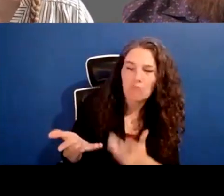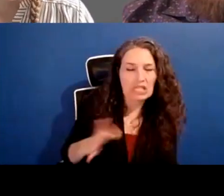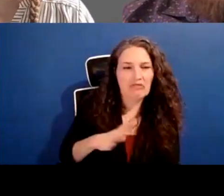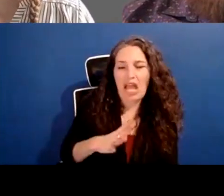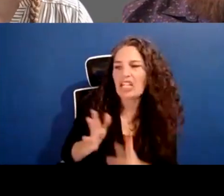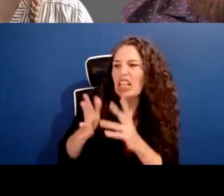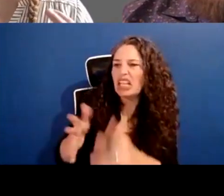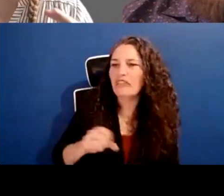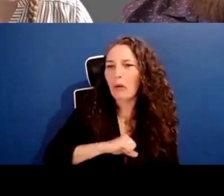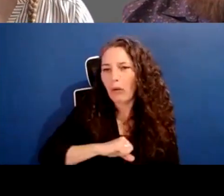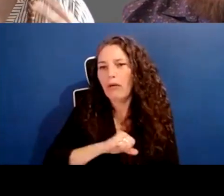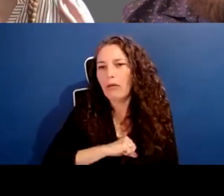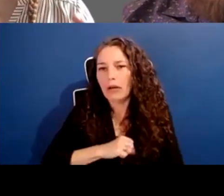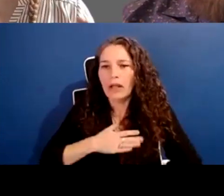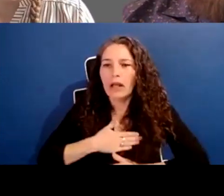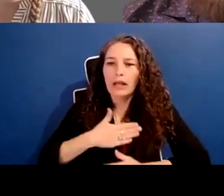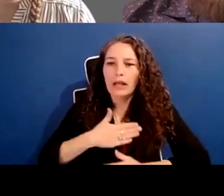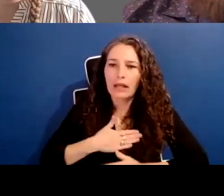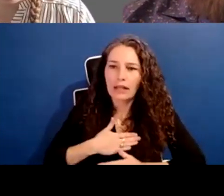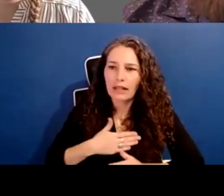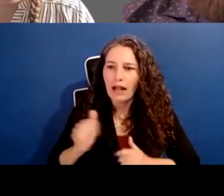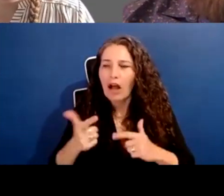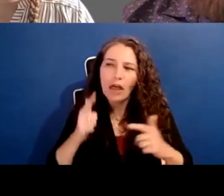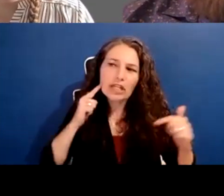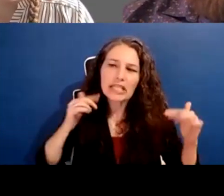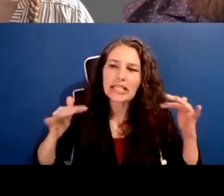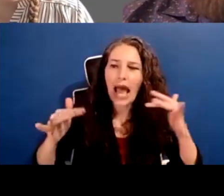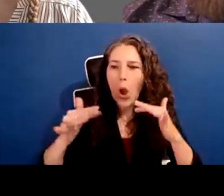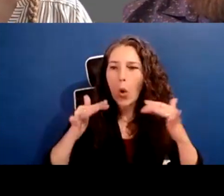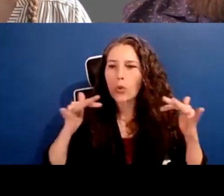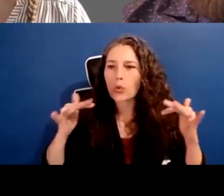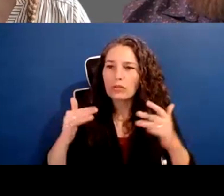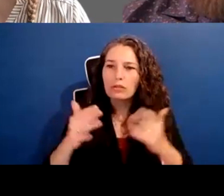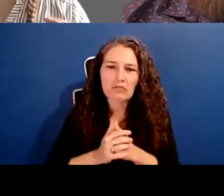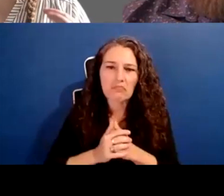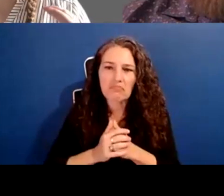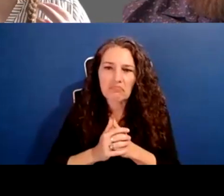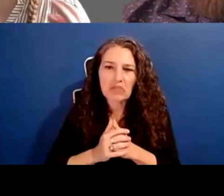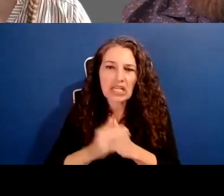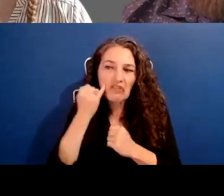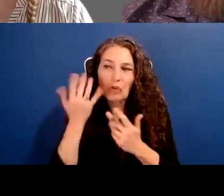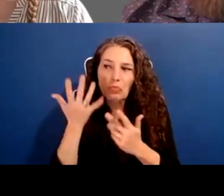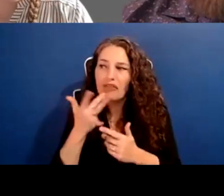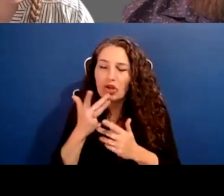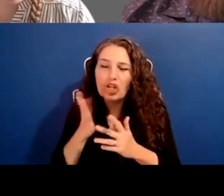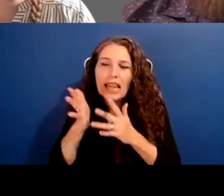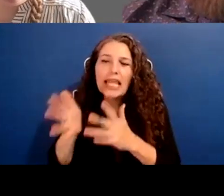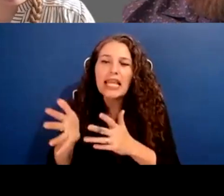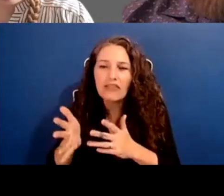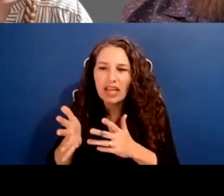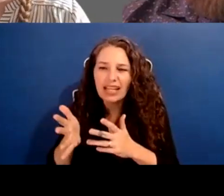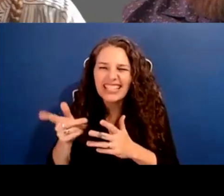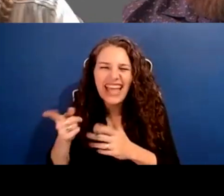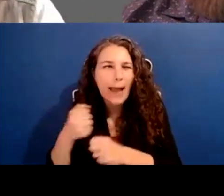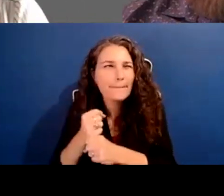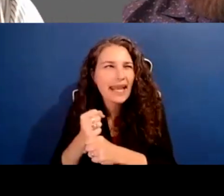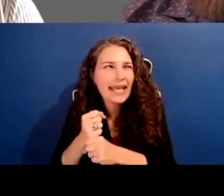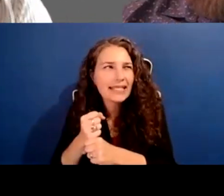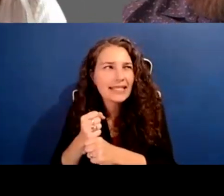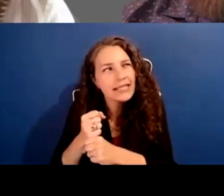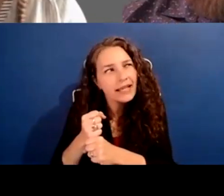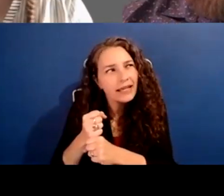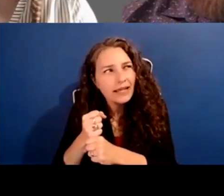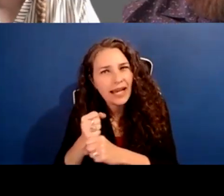of the coughs and some of the before you start speaking, because that's going to create a more